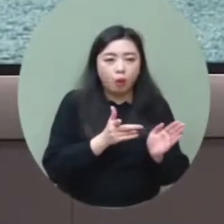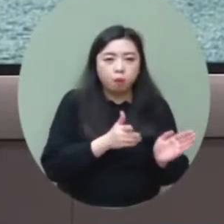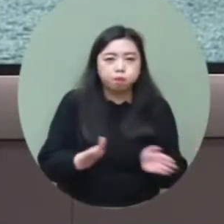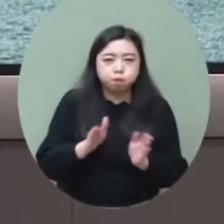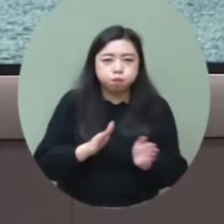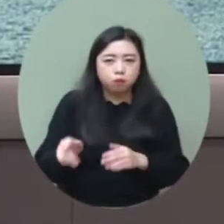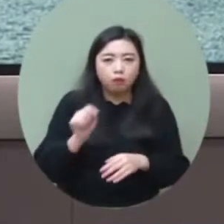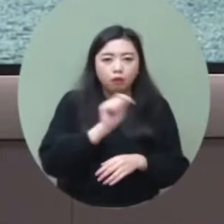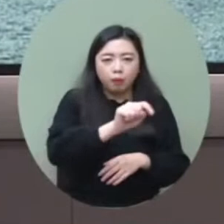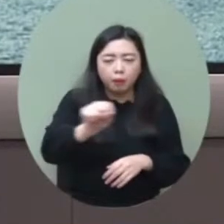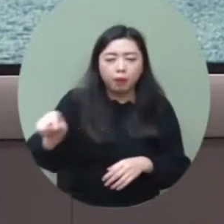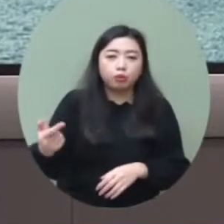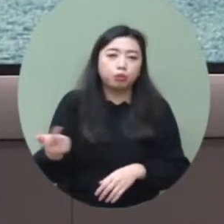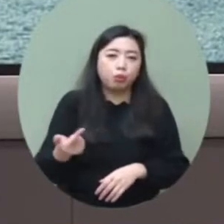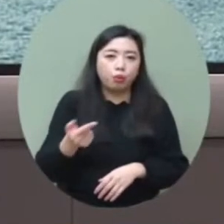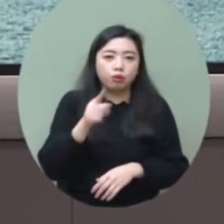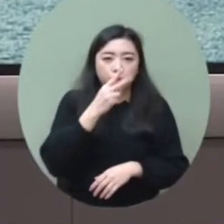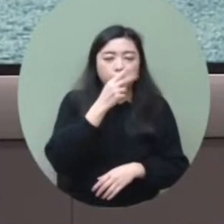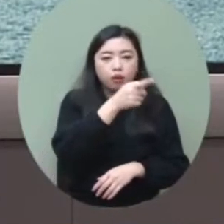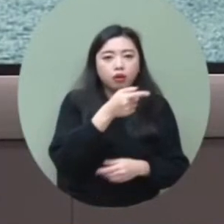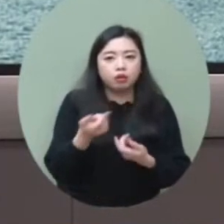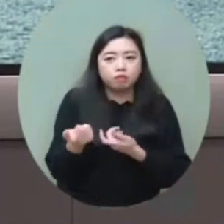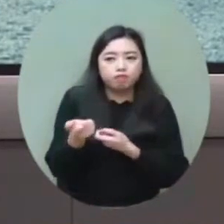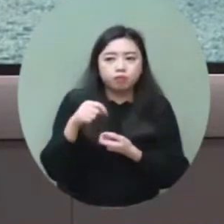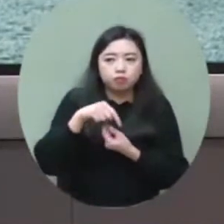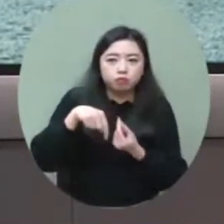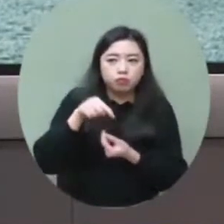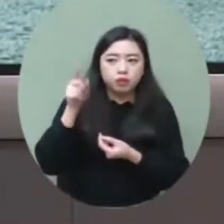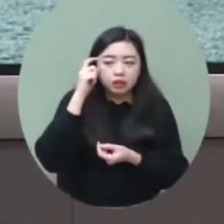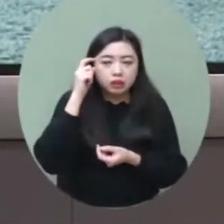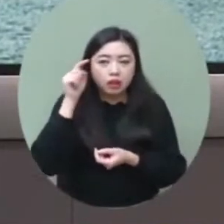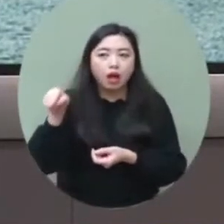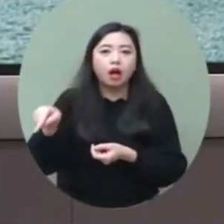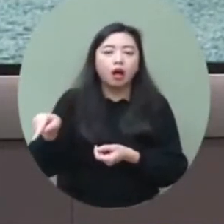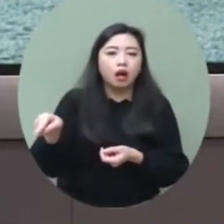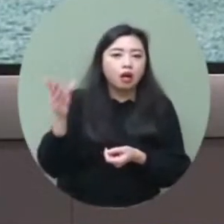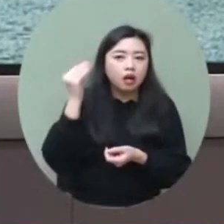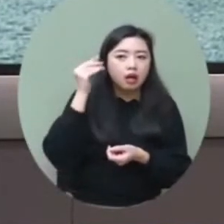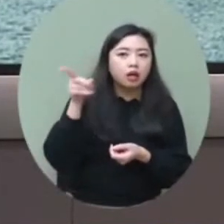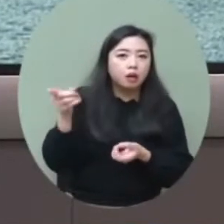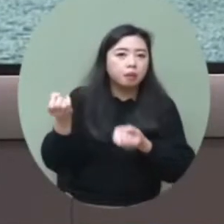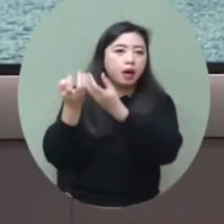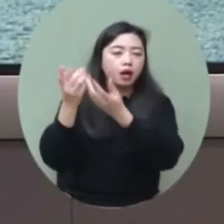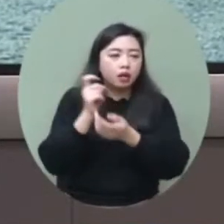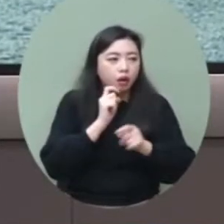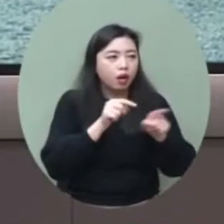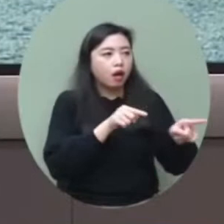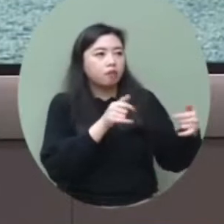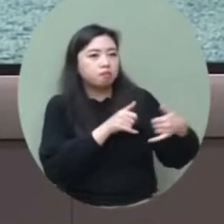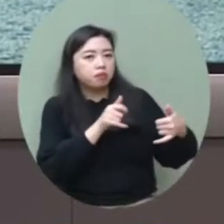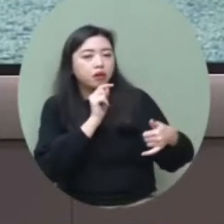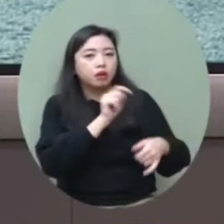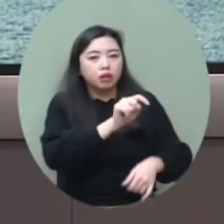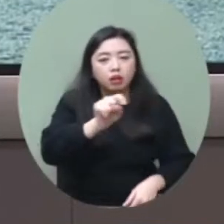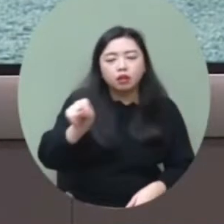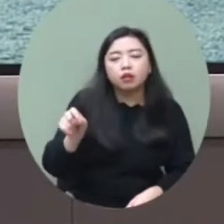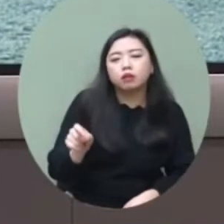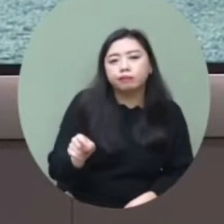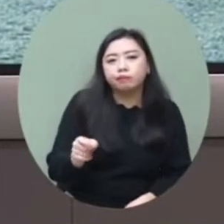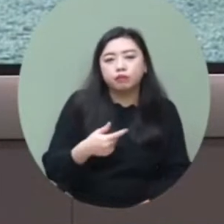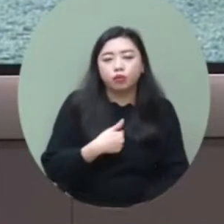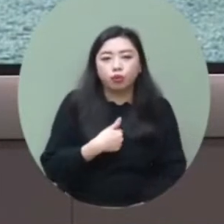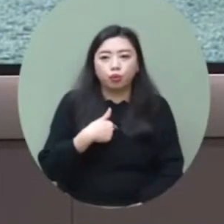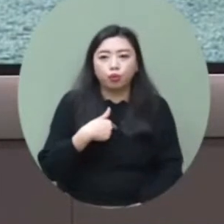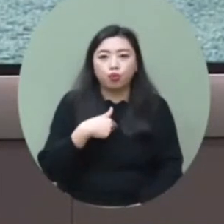The situation is very serious, and we have outbreaks of various scales in Hong Kong. I